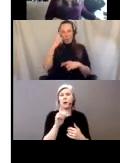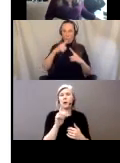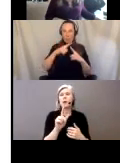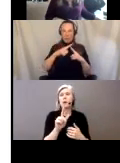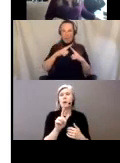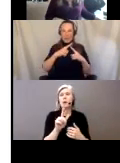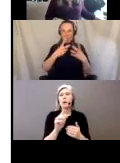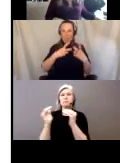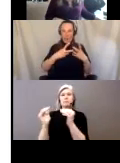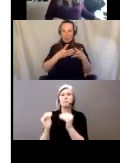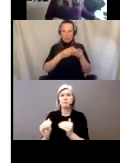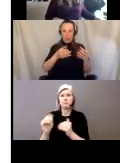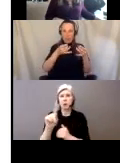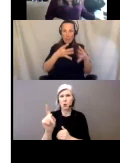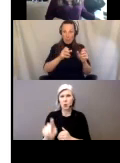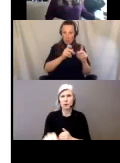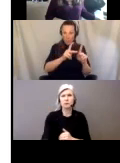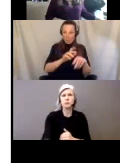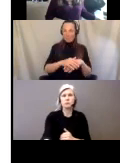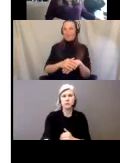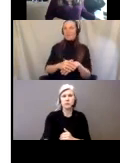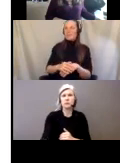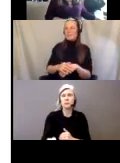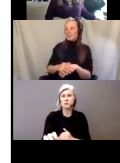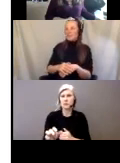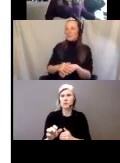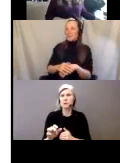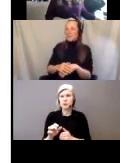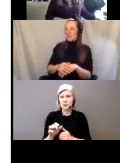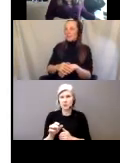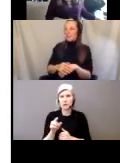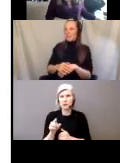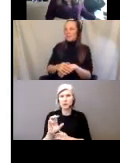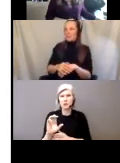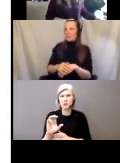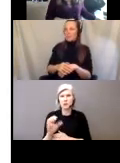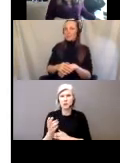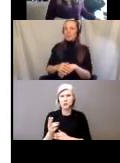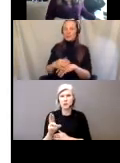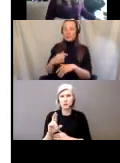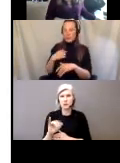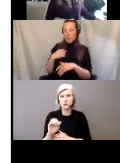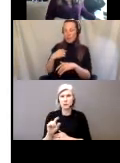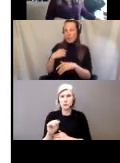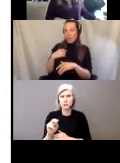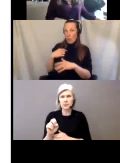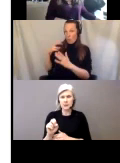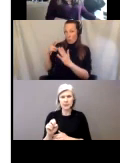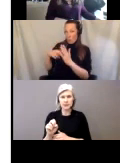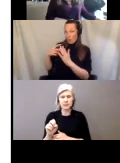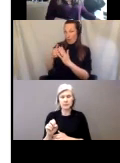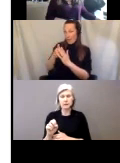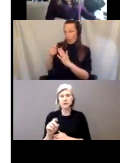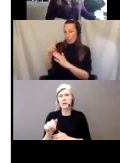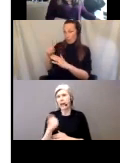person can ask their question. So we have a little bit of a question here. Pardon me while I read it. I'm a little bit confused